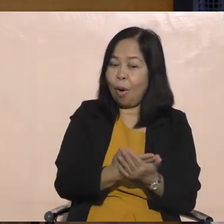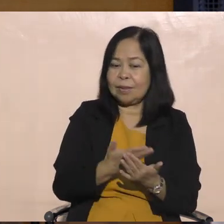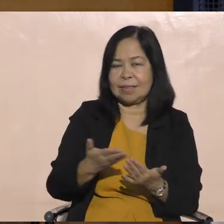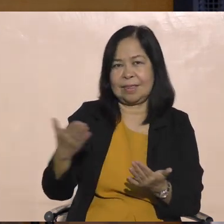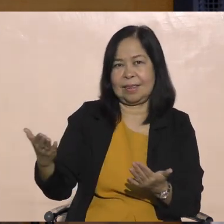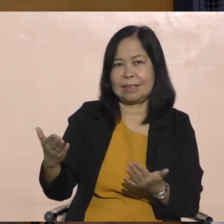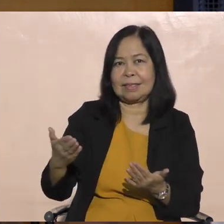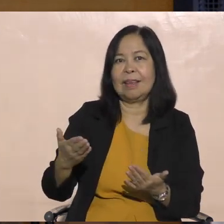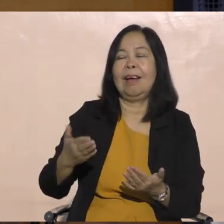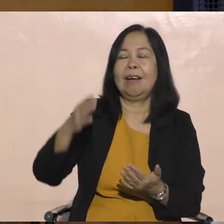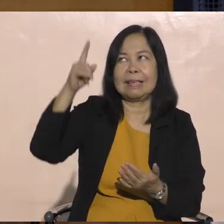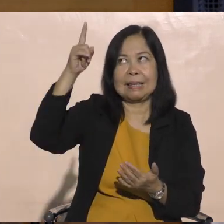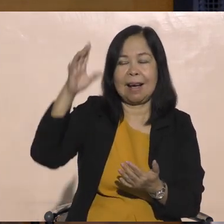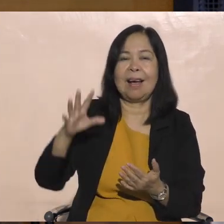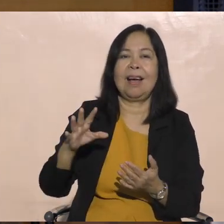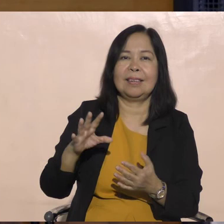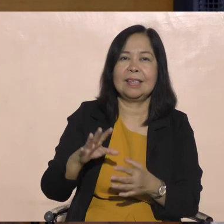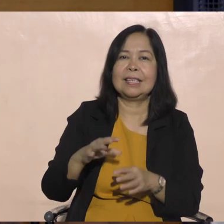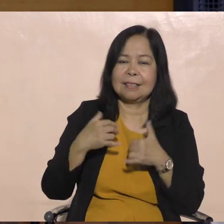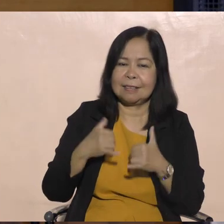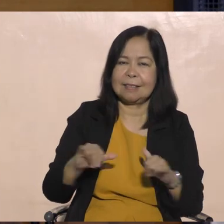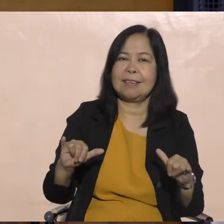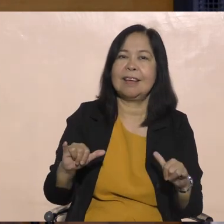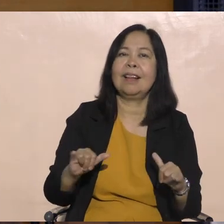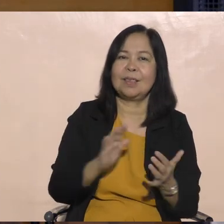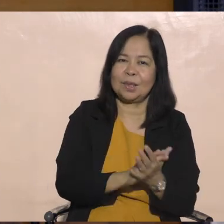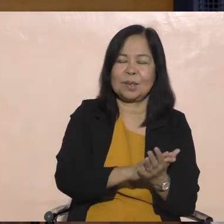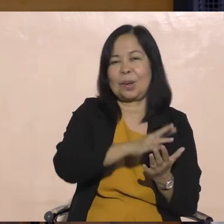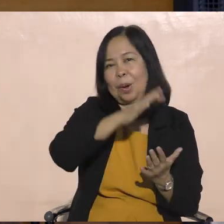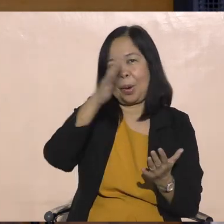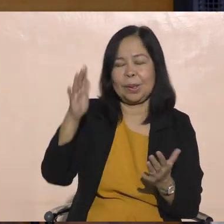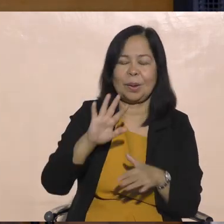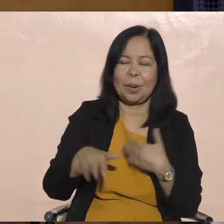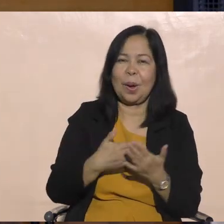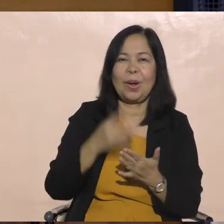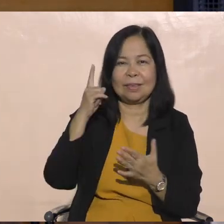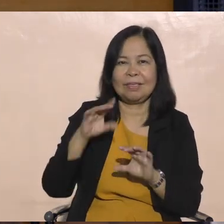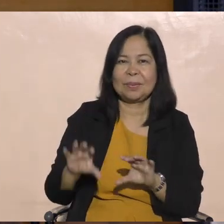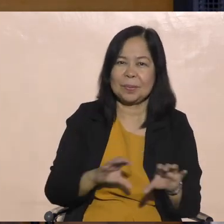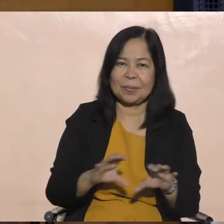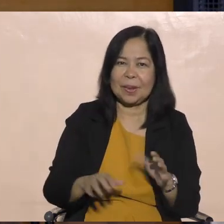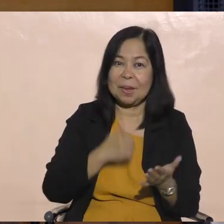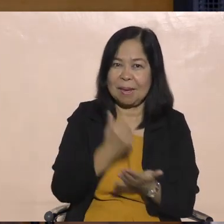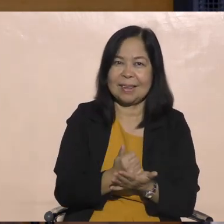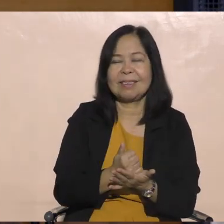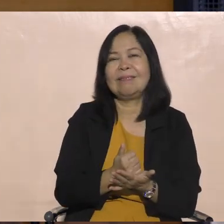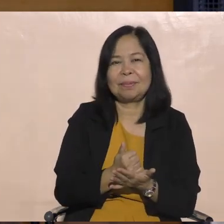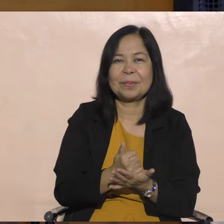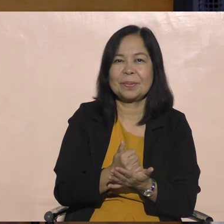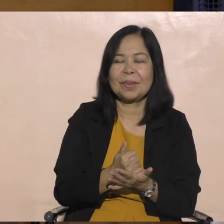God does, He make it more glorious. Hallelujah. God is glorious in all He does.